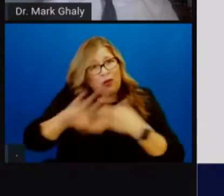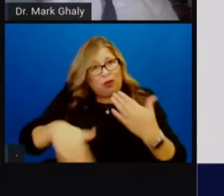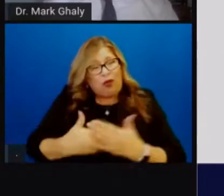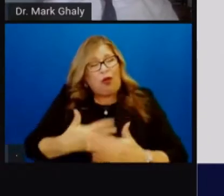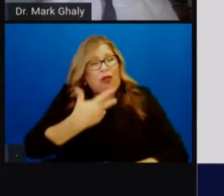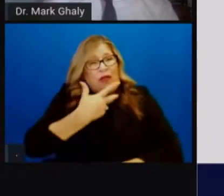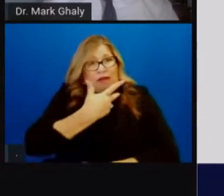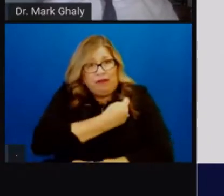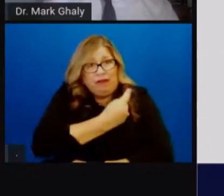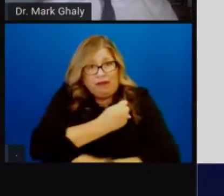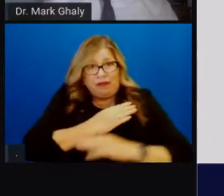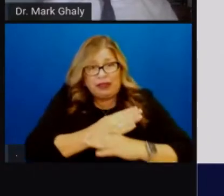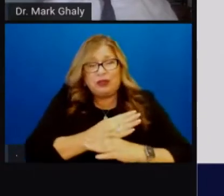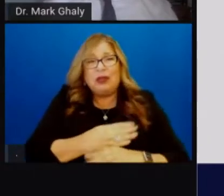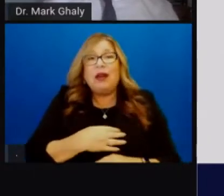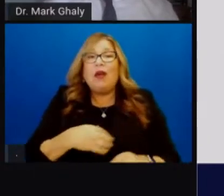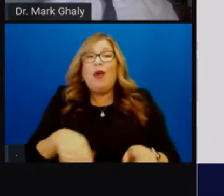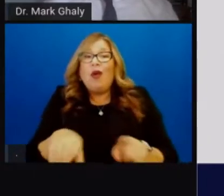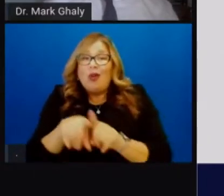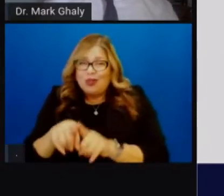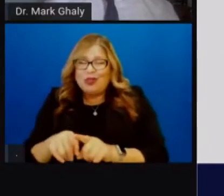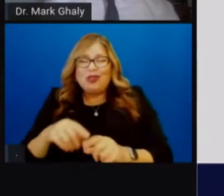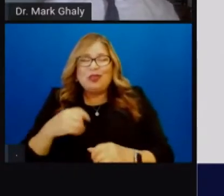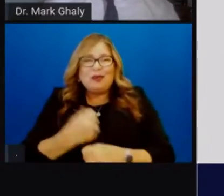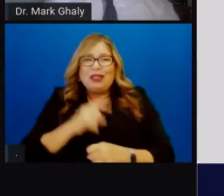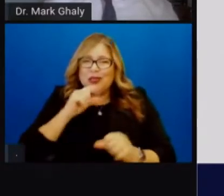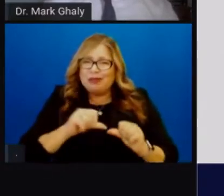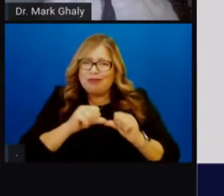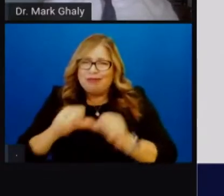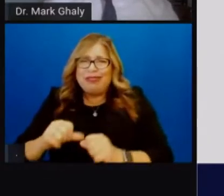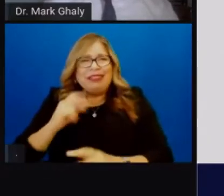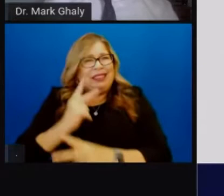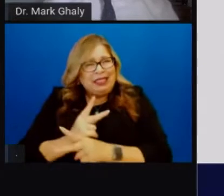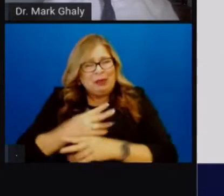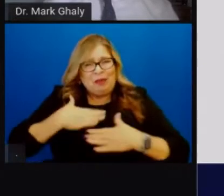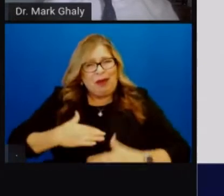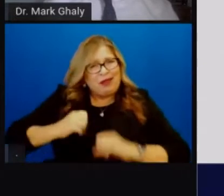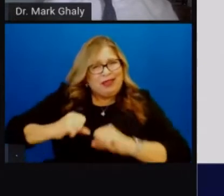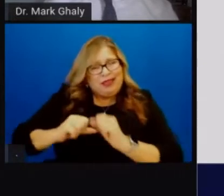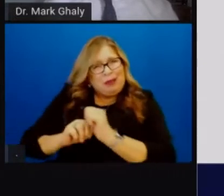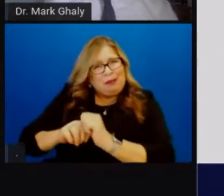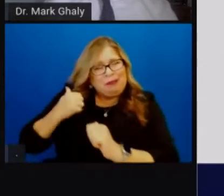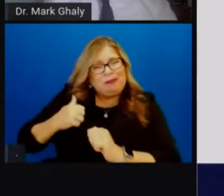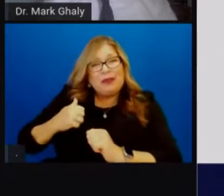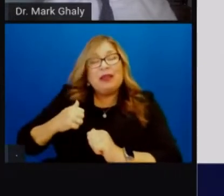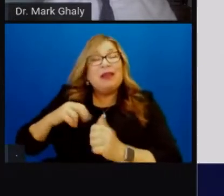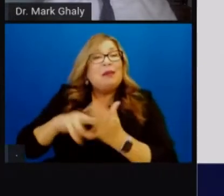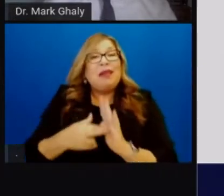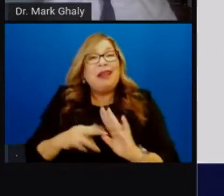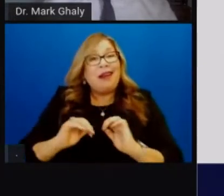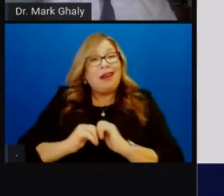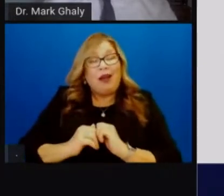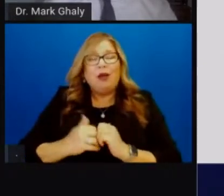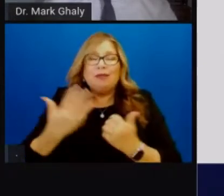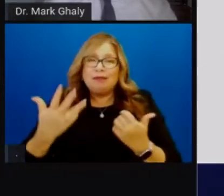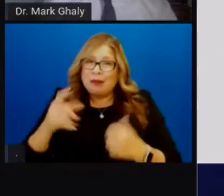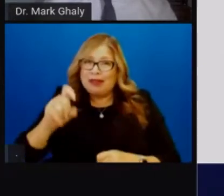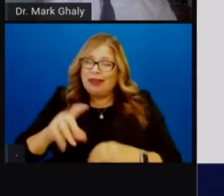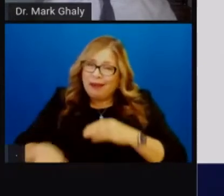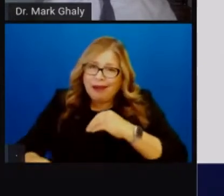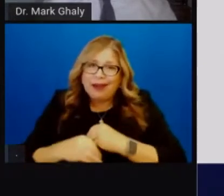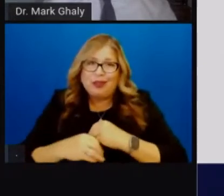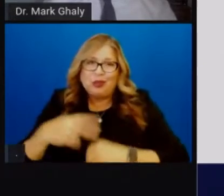keeping up our immunity and recognizing that it may require additional doses in